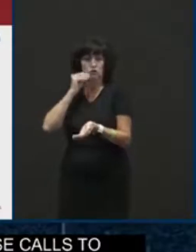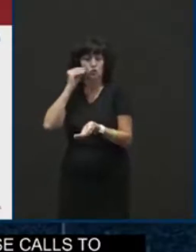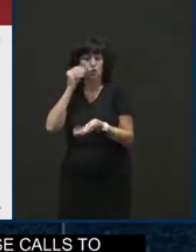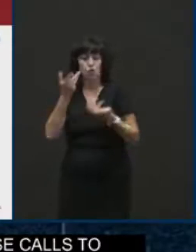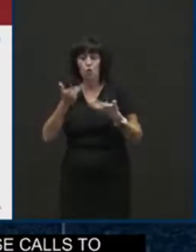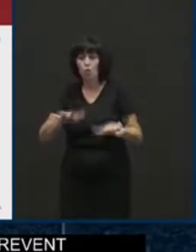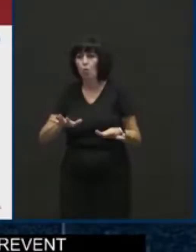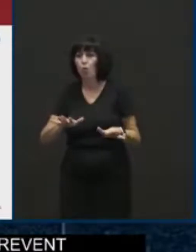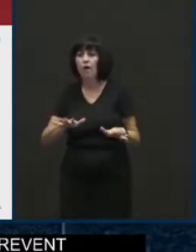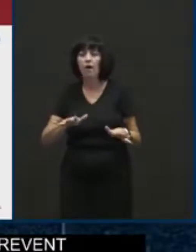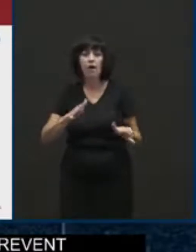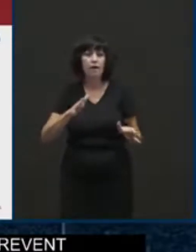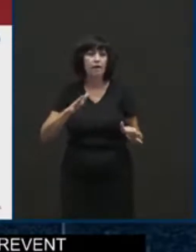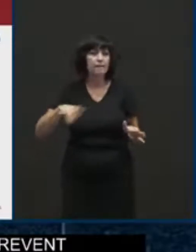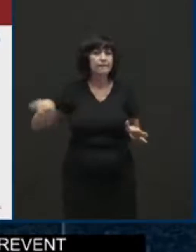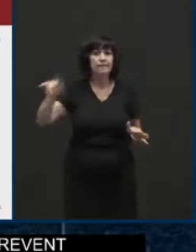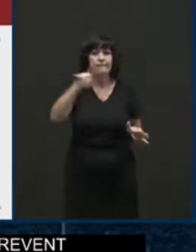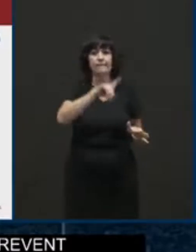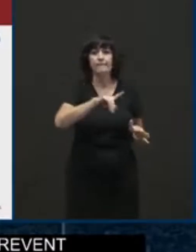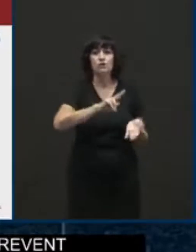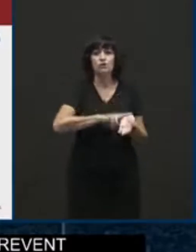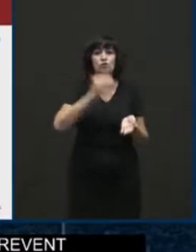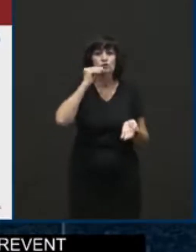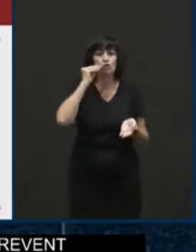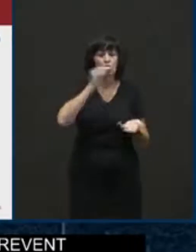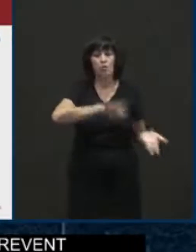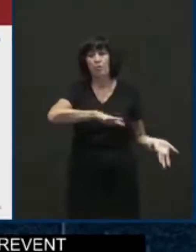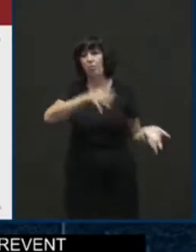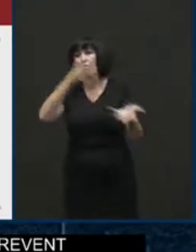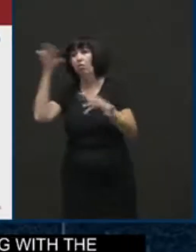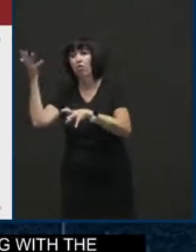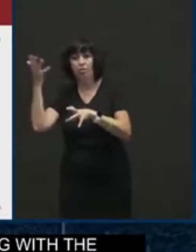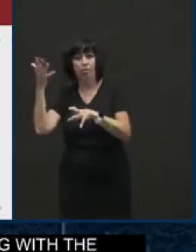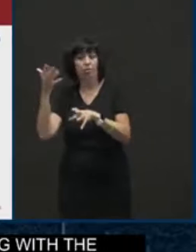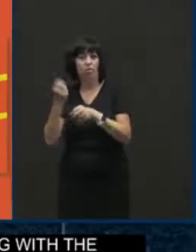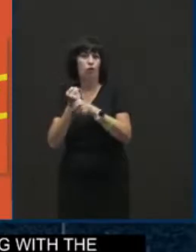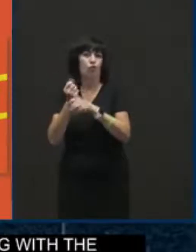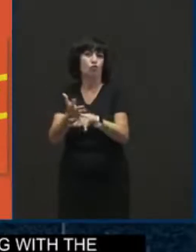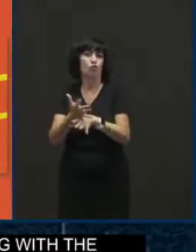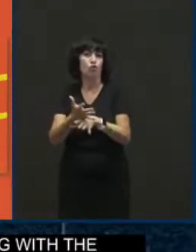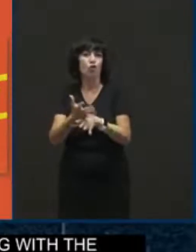very importantly, prevent future outbreaks.